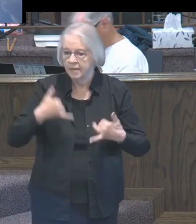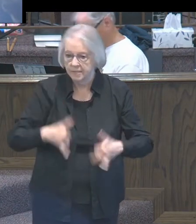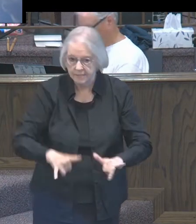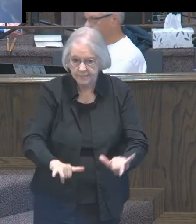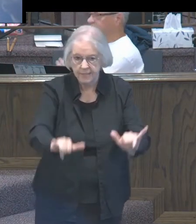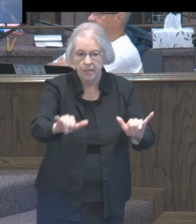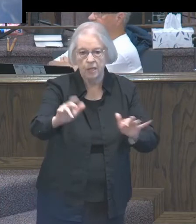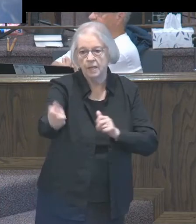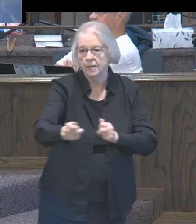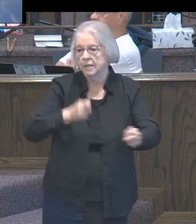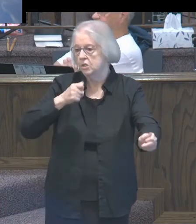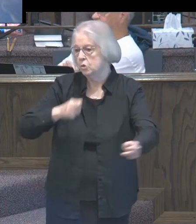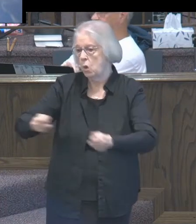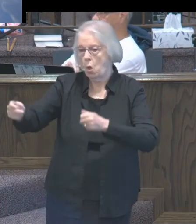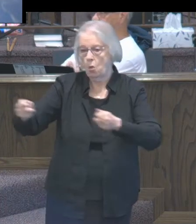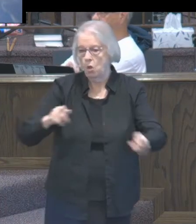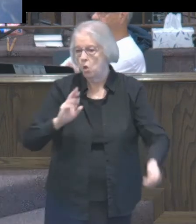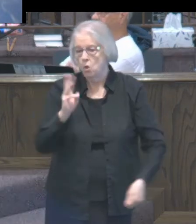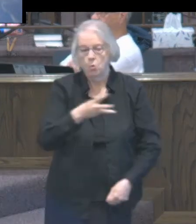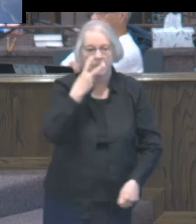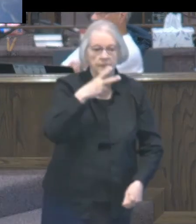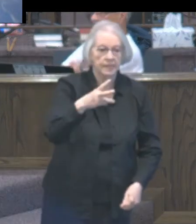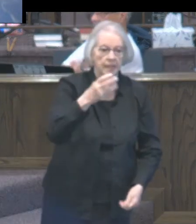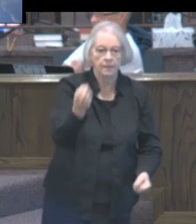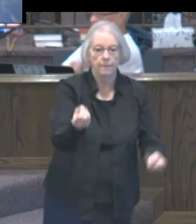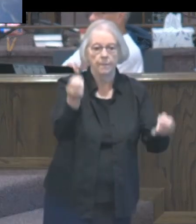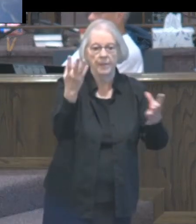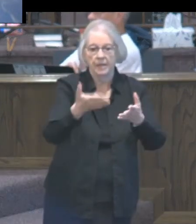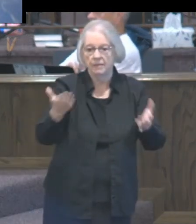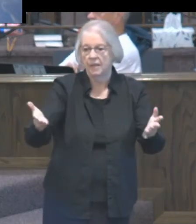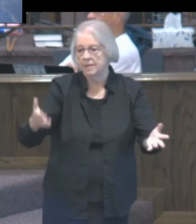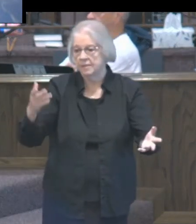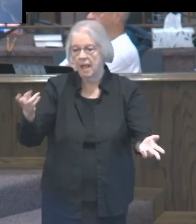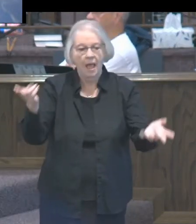of all that's going on with those sicknesses is